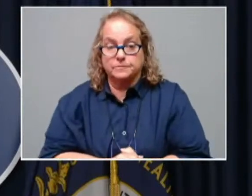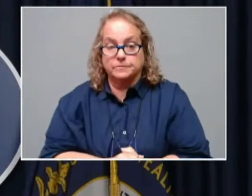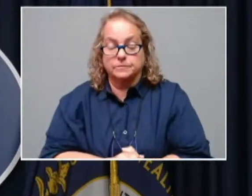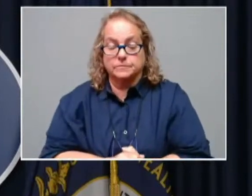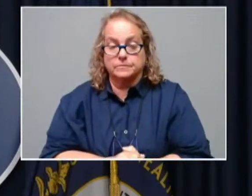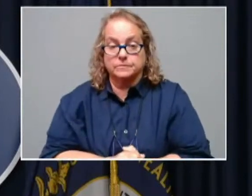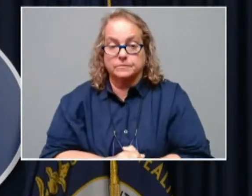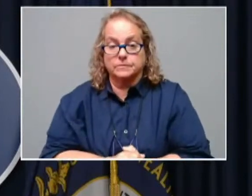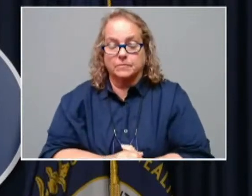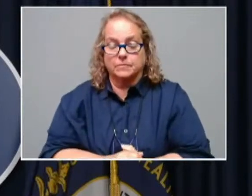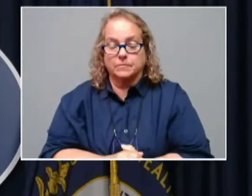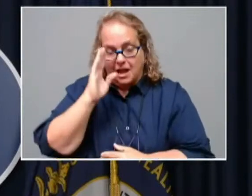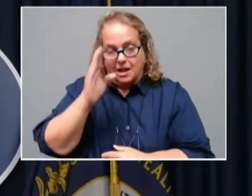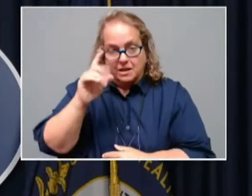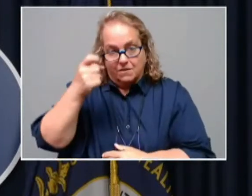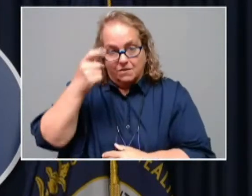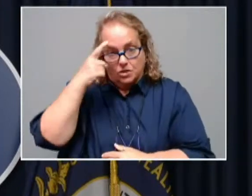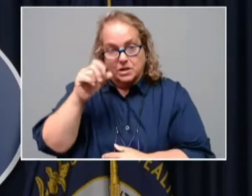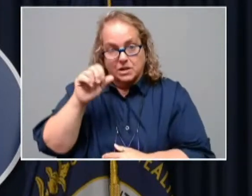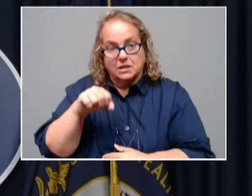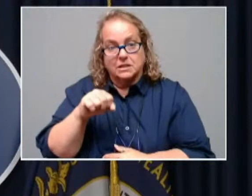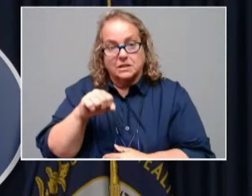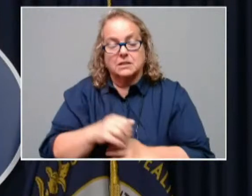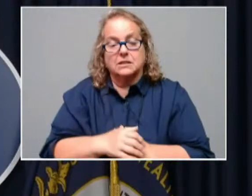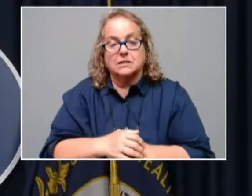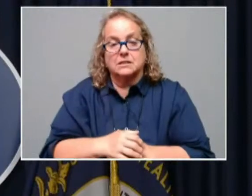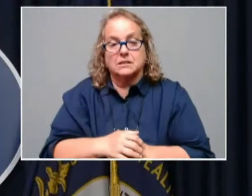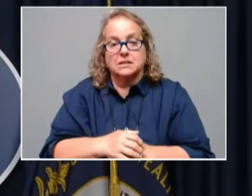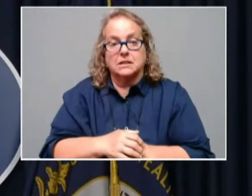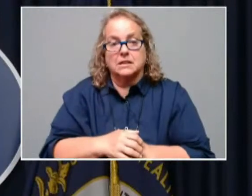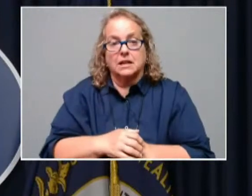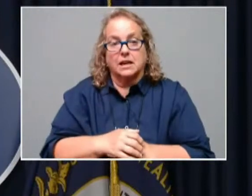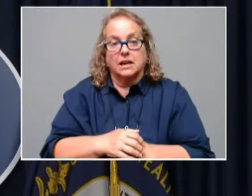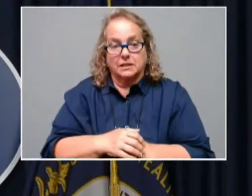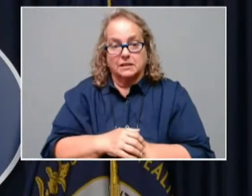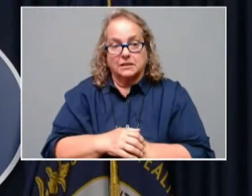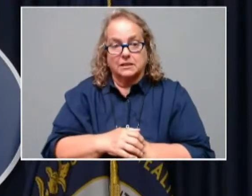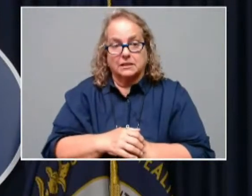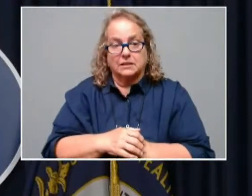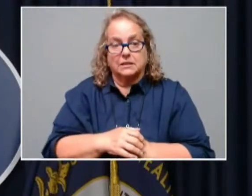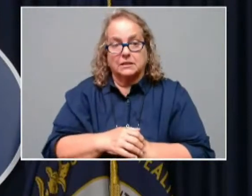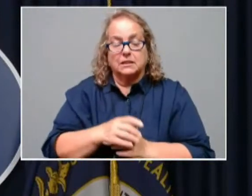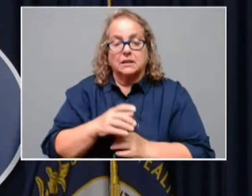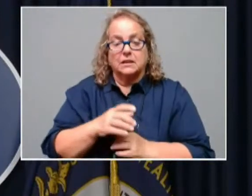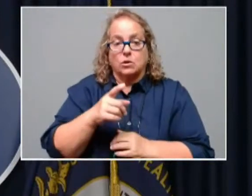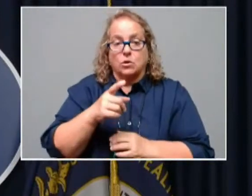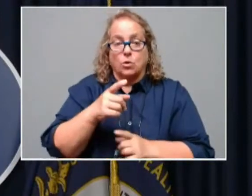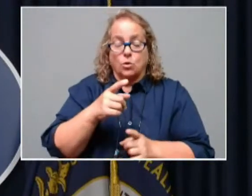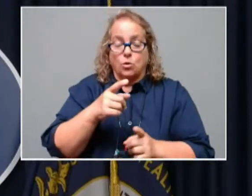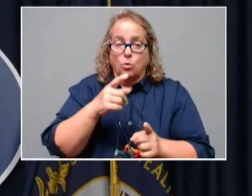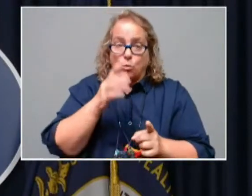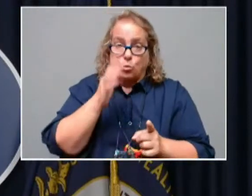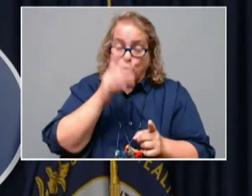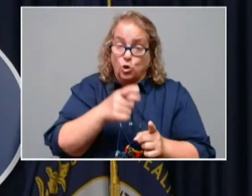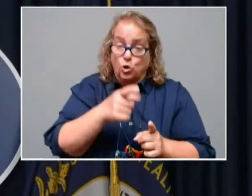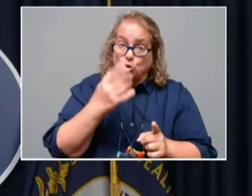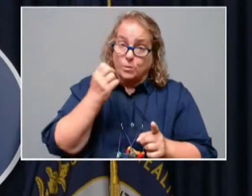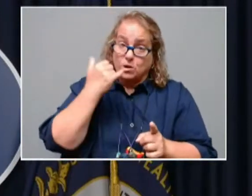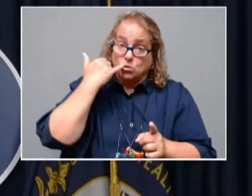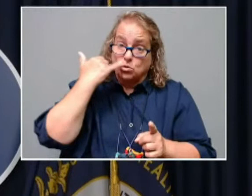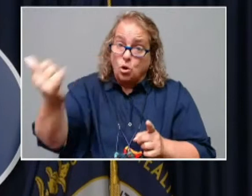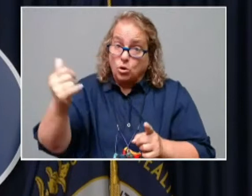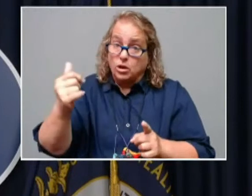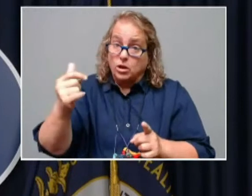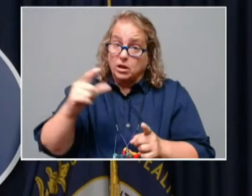Hi, Governor. It's Yasmin Jaman. But yes, will you be calling lawmakers back for a